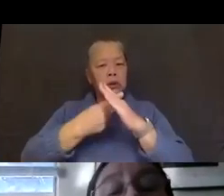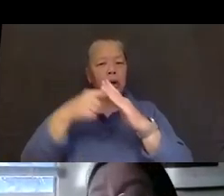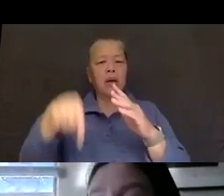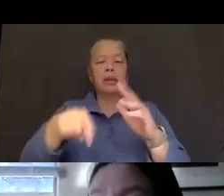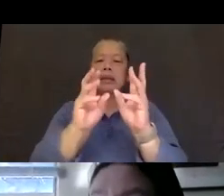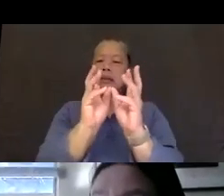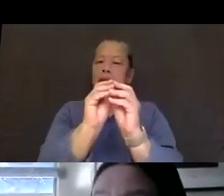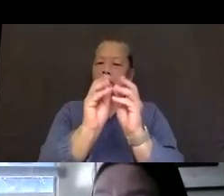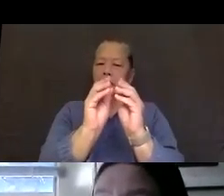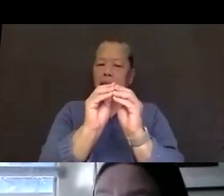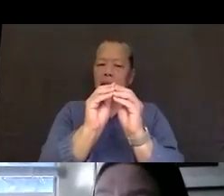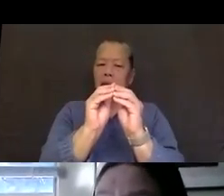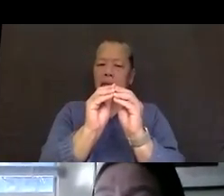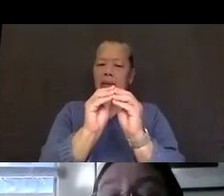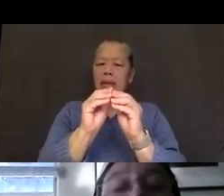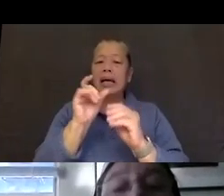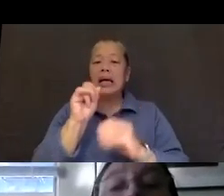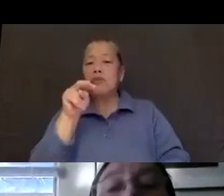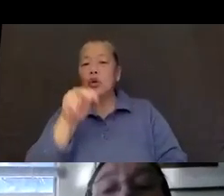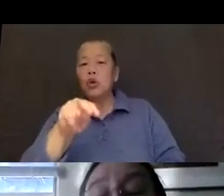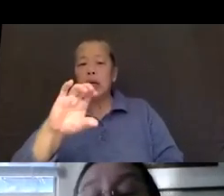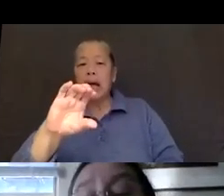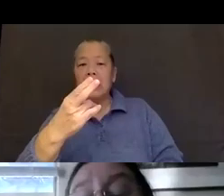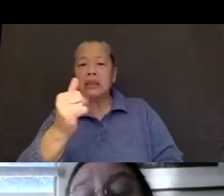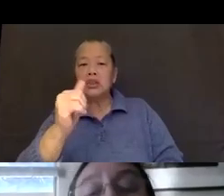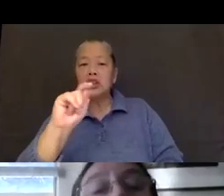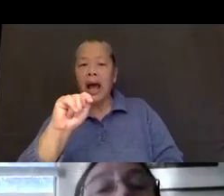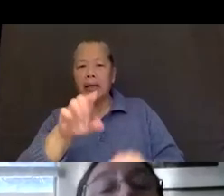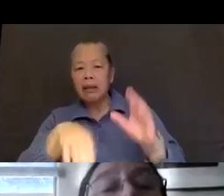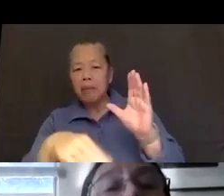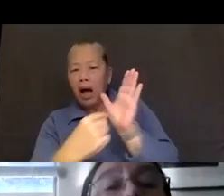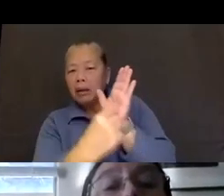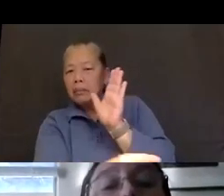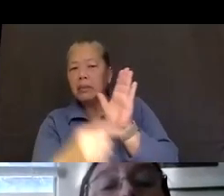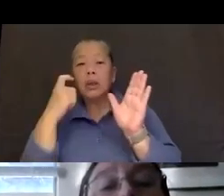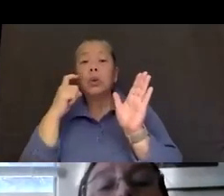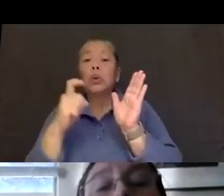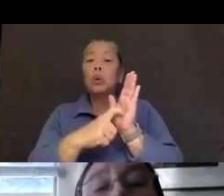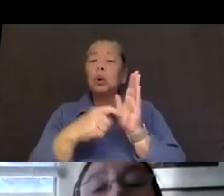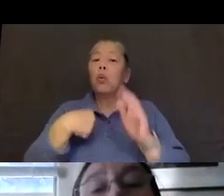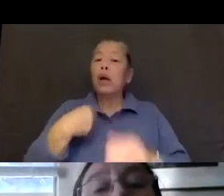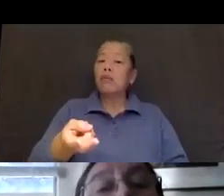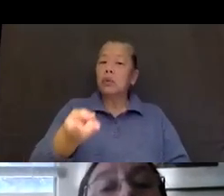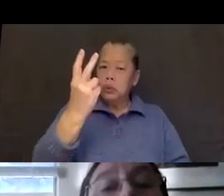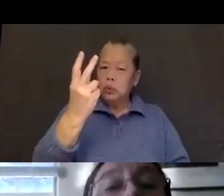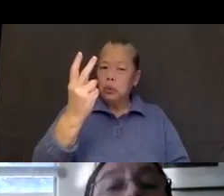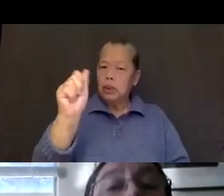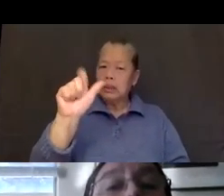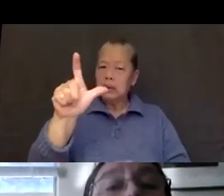If you will look in the chat, you will notice that we have two ASL interpreters for this evening's